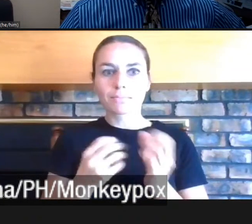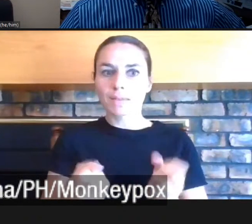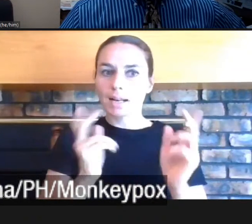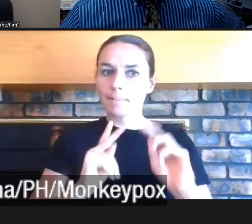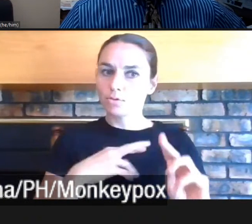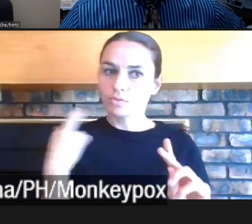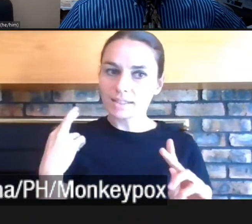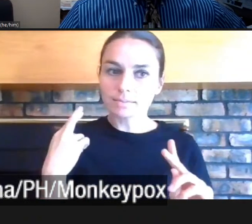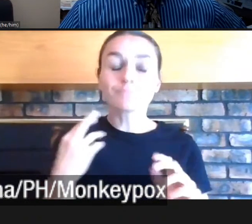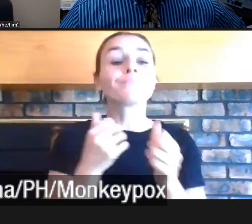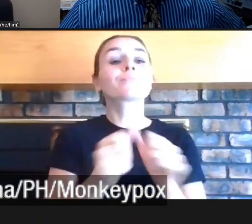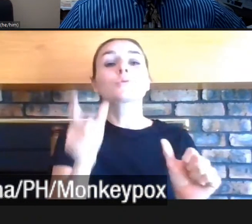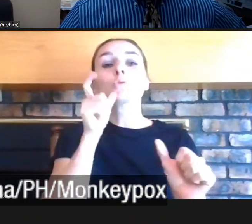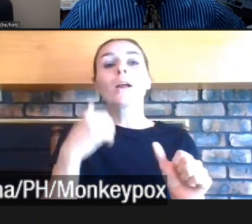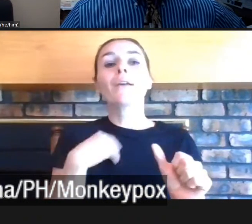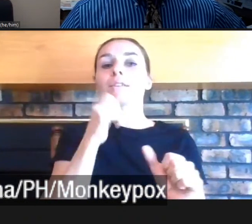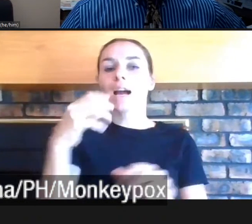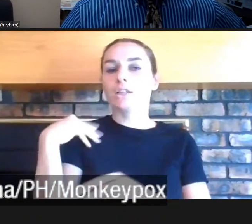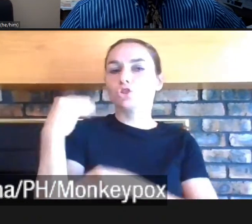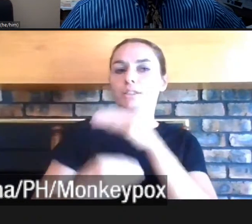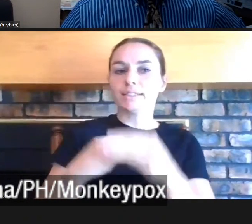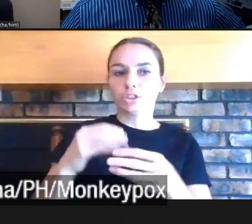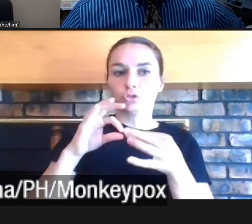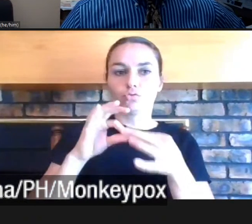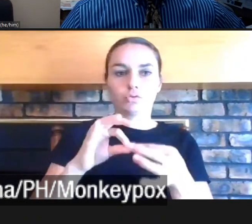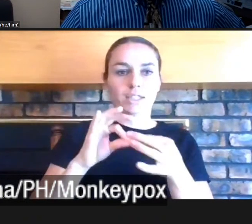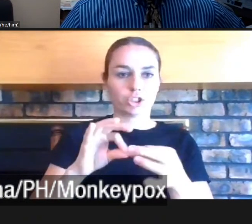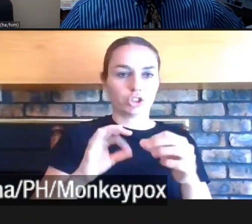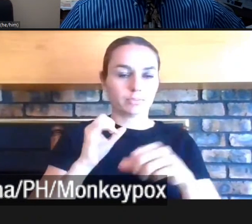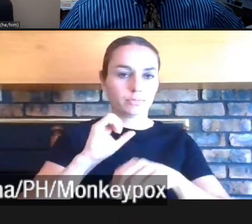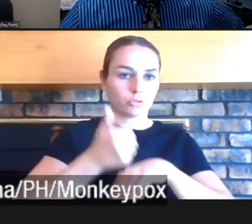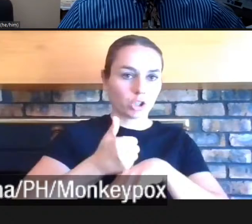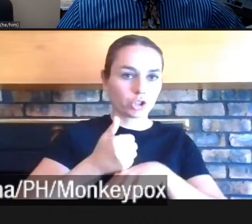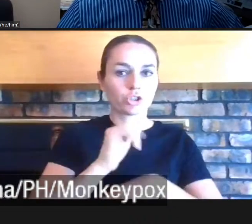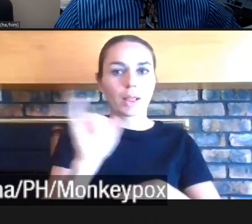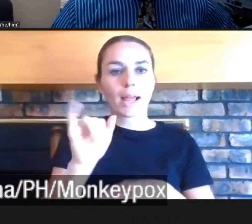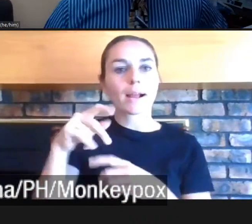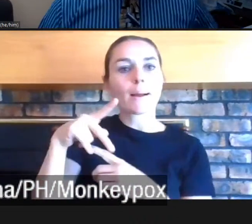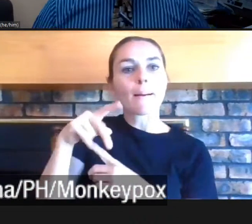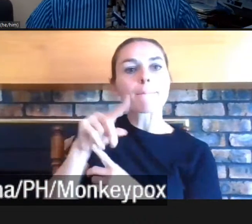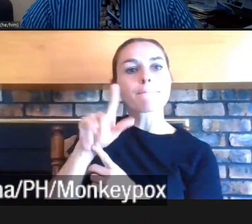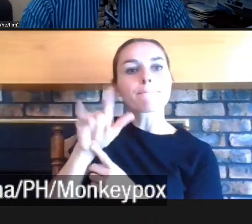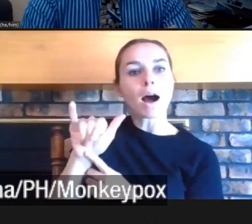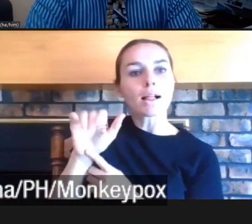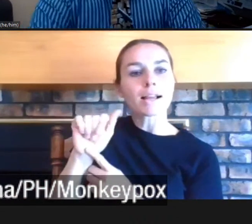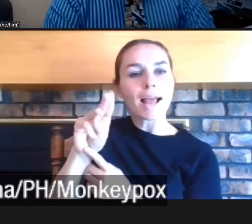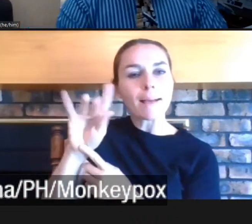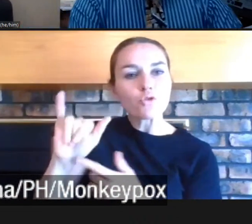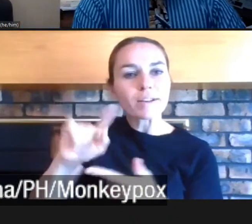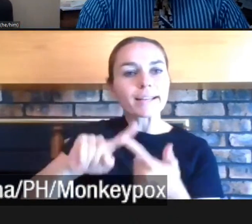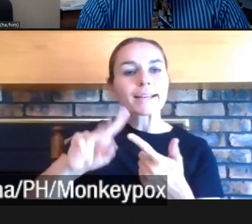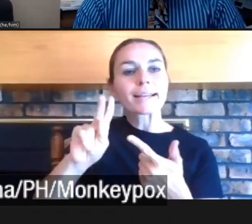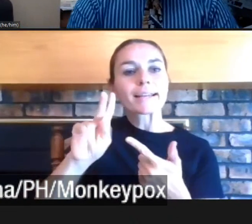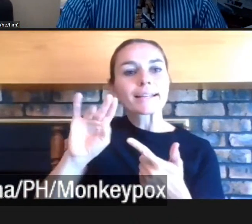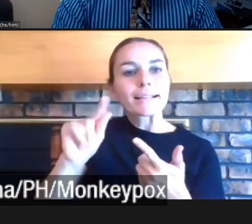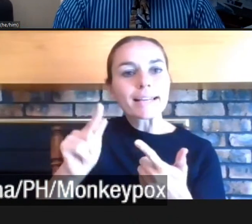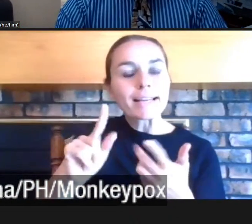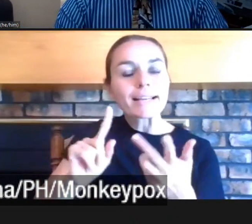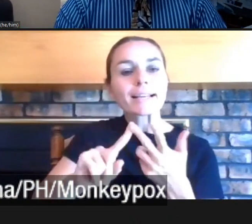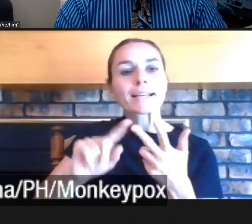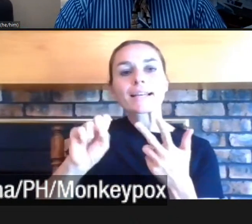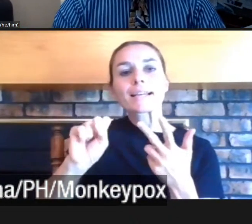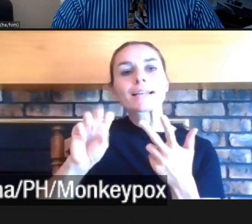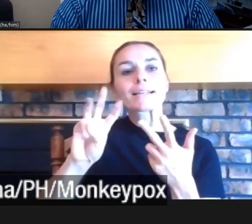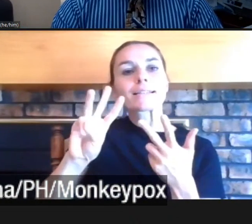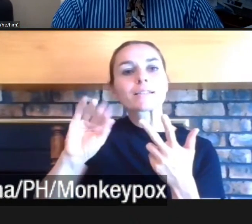structures, such as polyamory, or people in the kink community, swingers, people who are having sex with multiple people